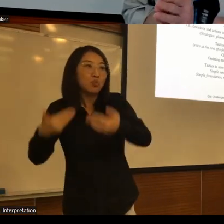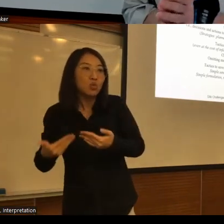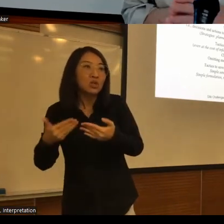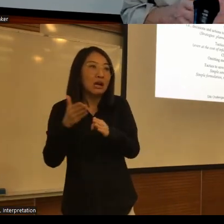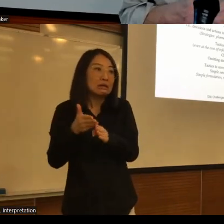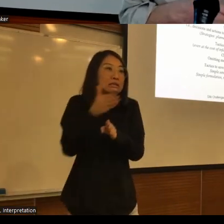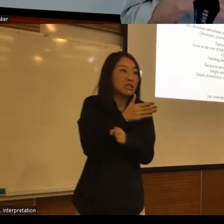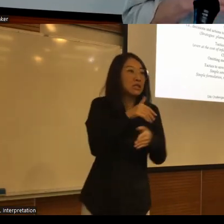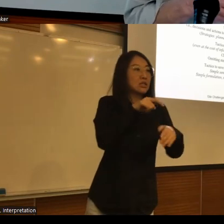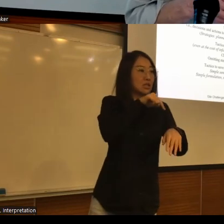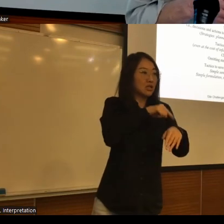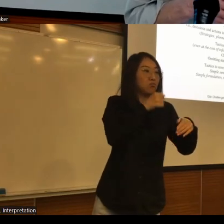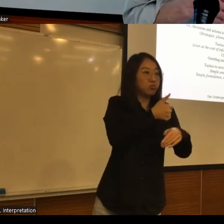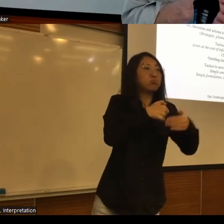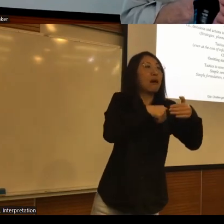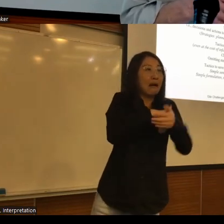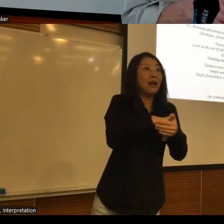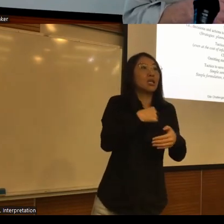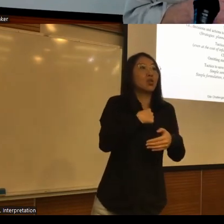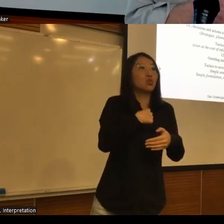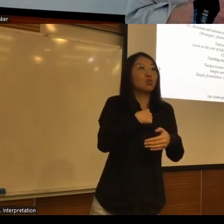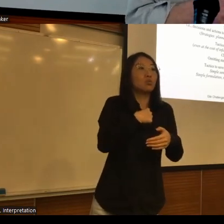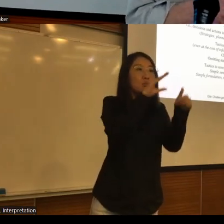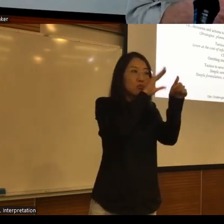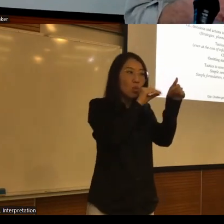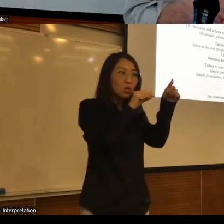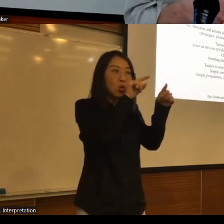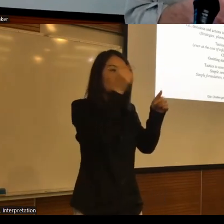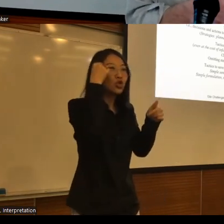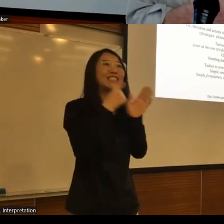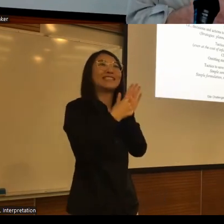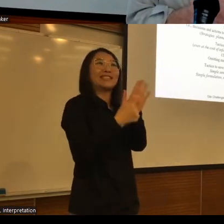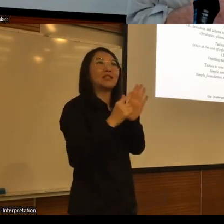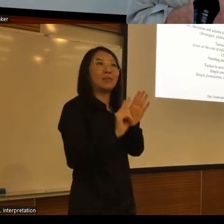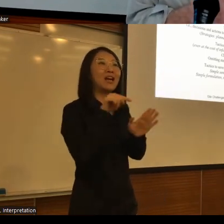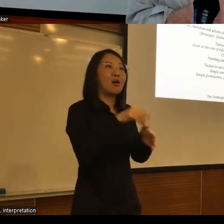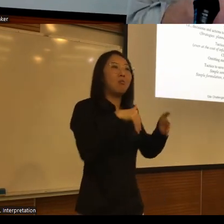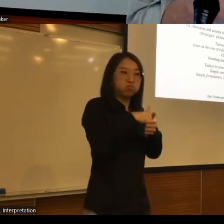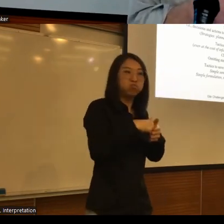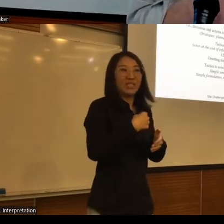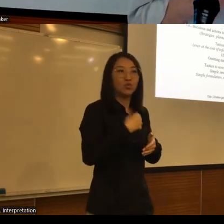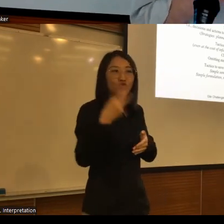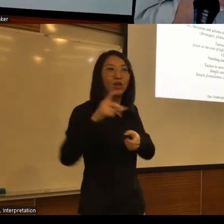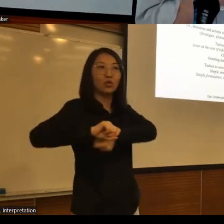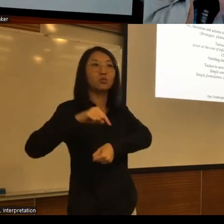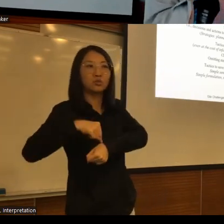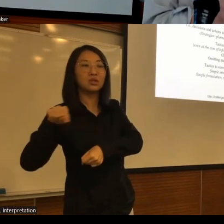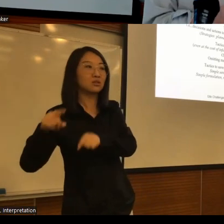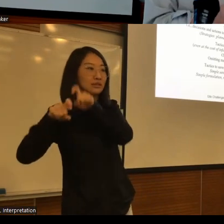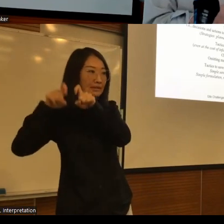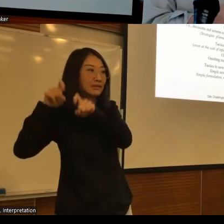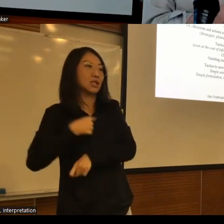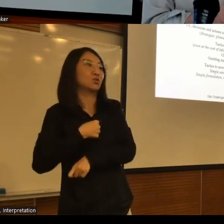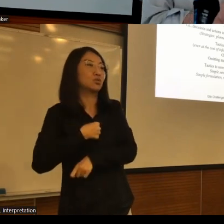So in the models, which are just a sort of, let's say, of a set of tools to guide